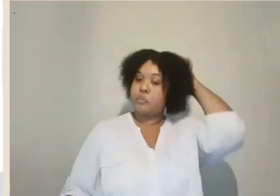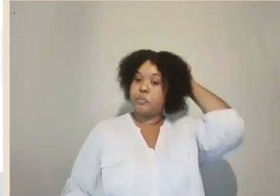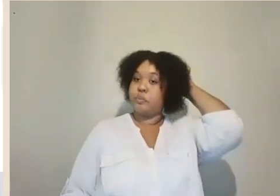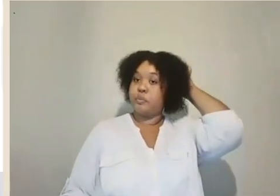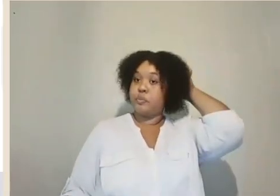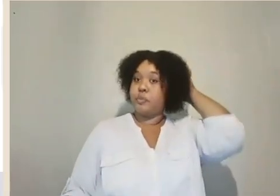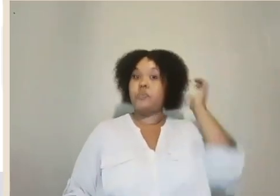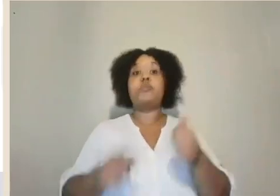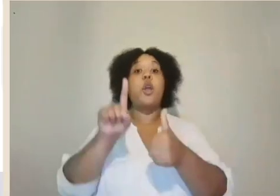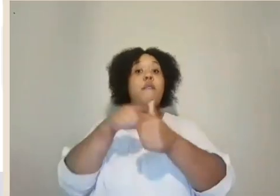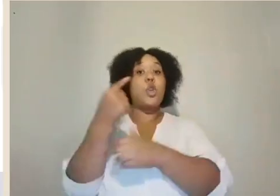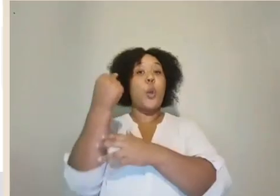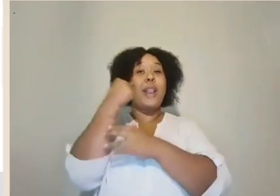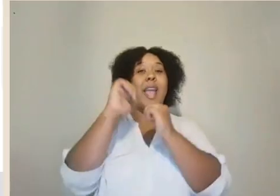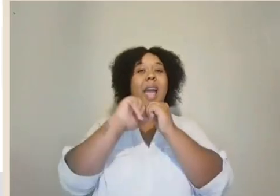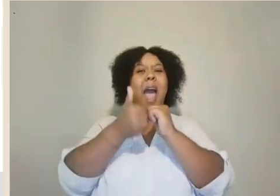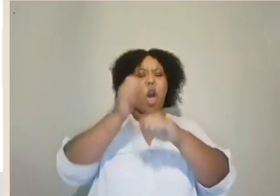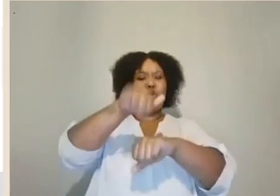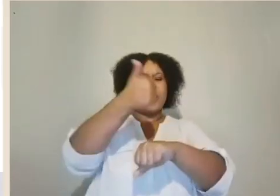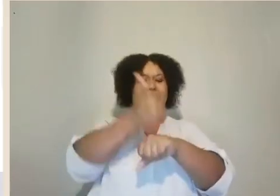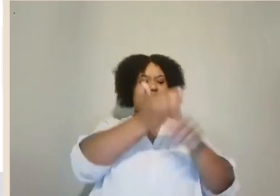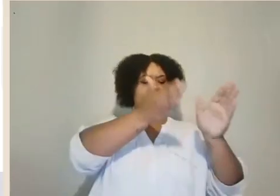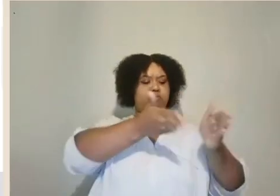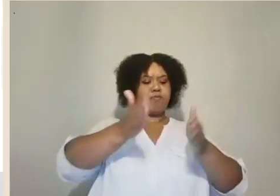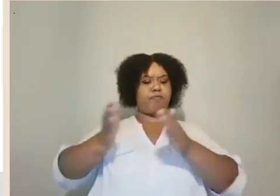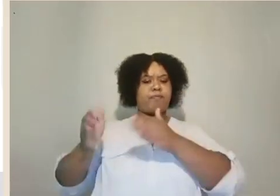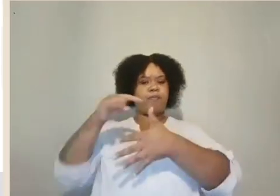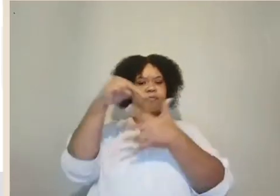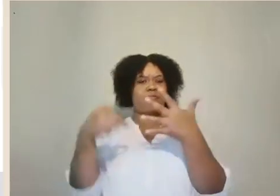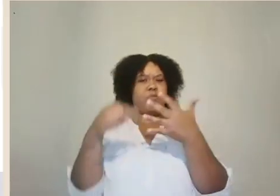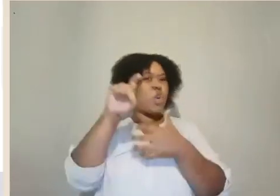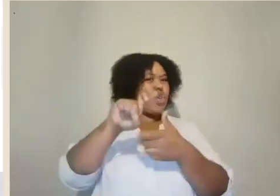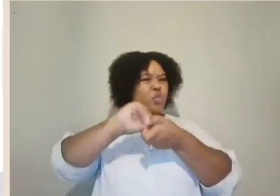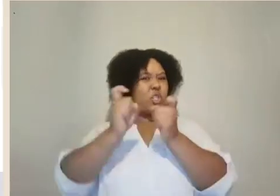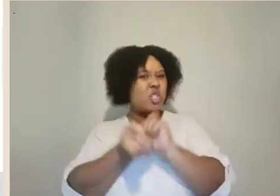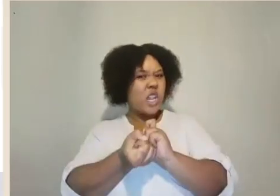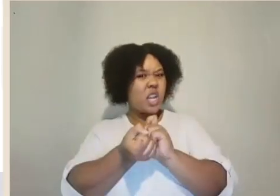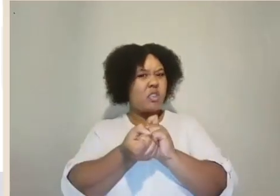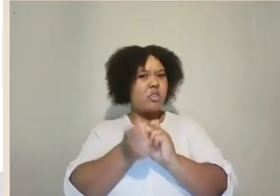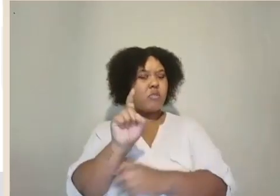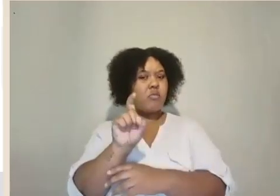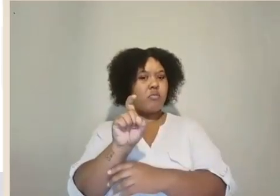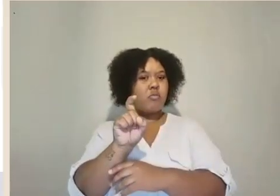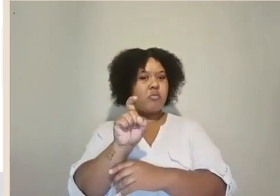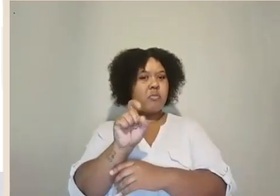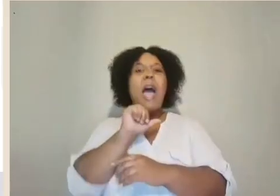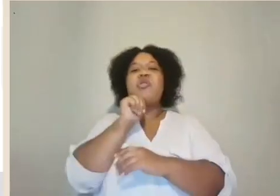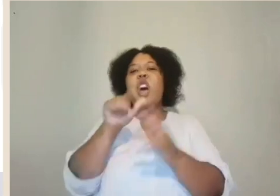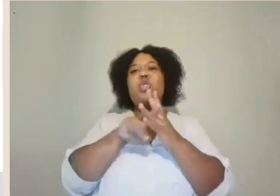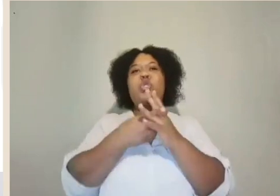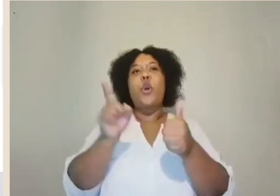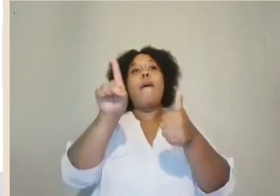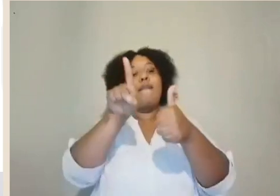First of all, we're thinking about the order of the modules from 1 to 5. Should we make any changes to those orders? Instead of starting with module 1, should we start